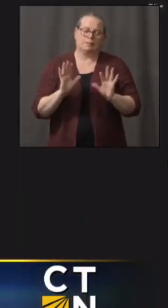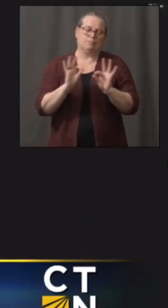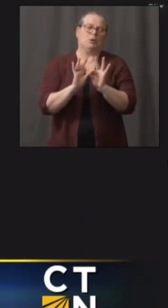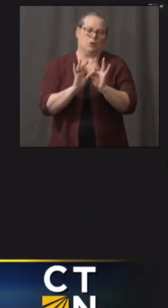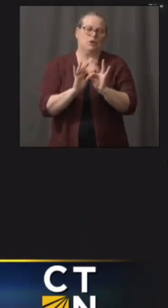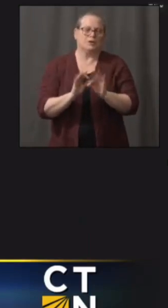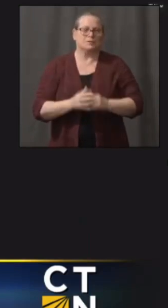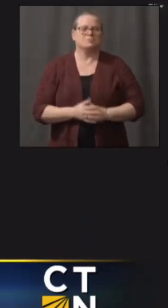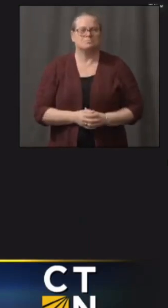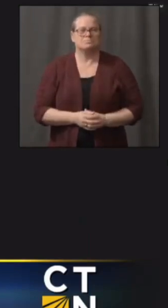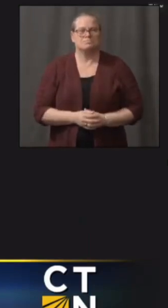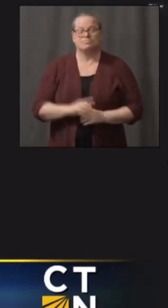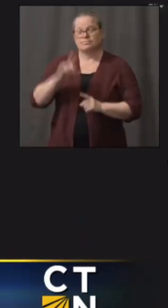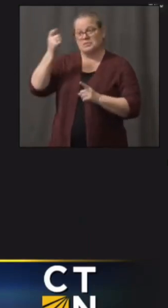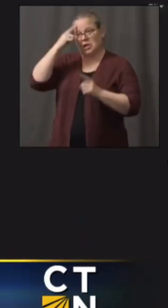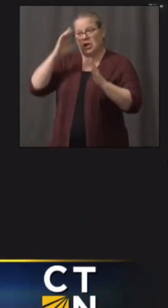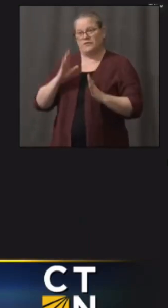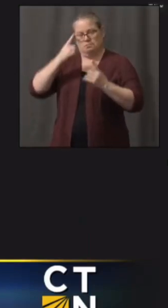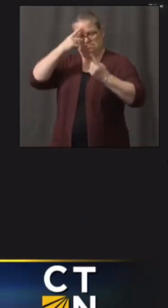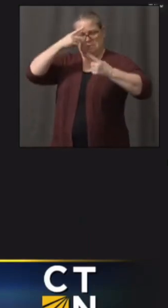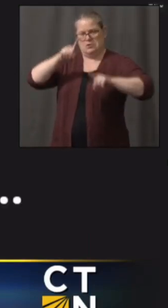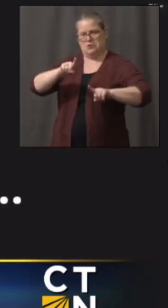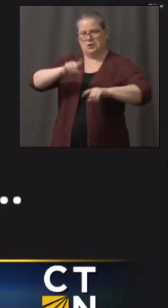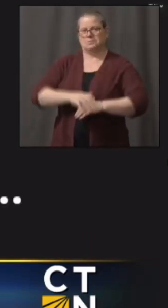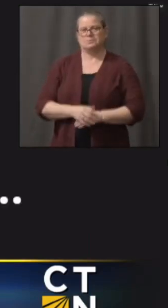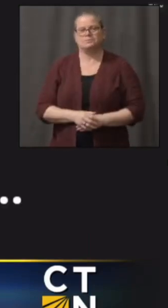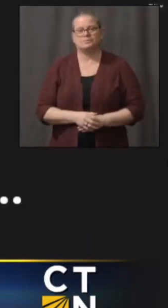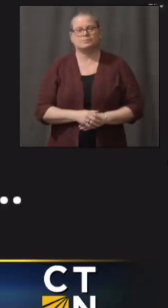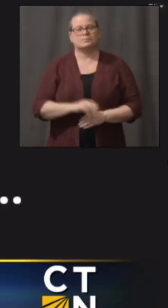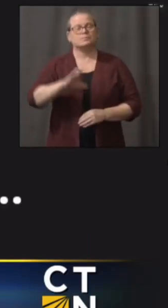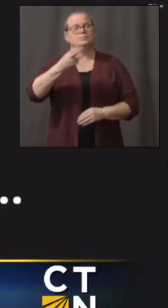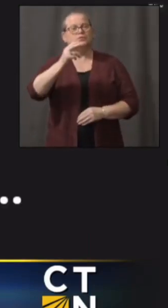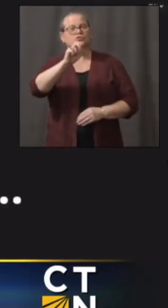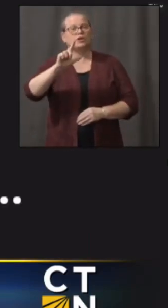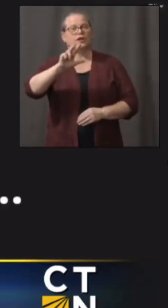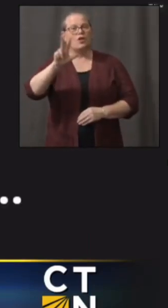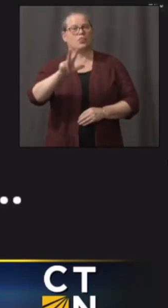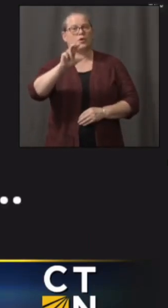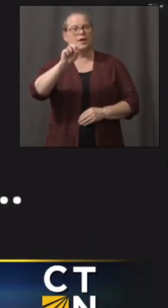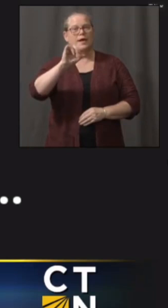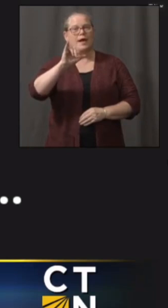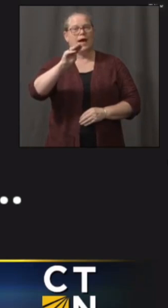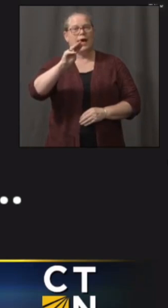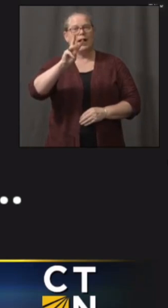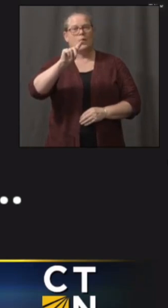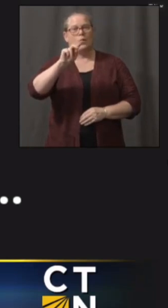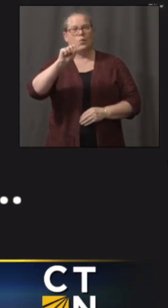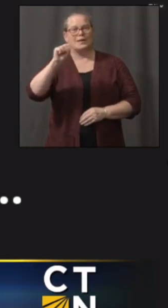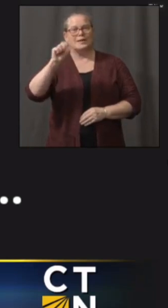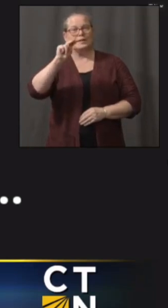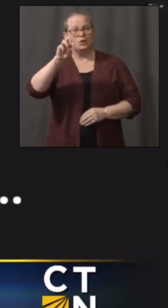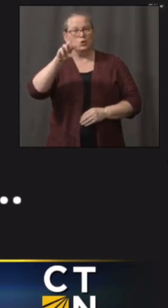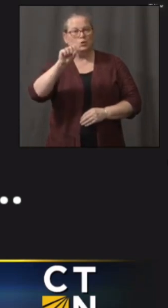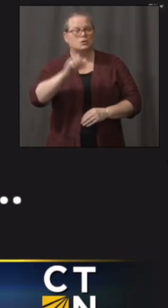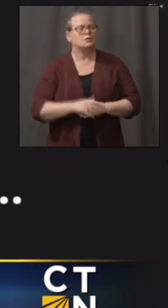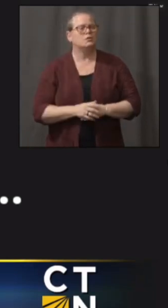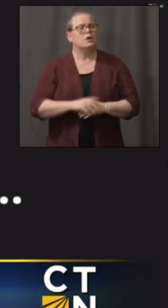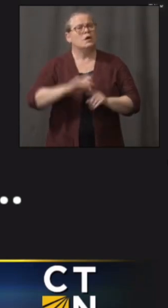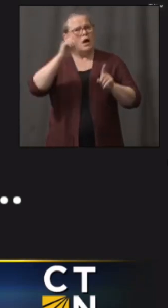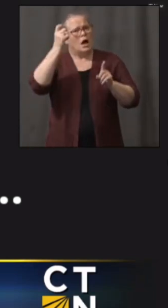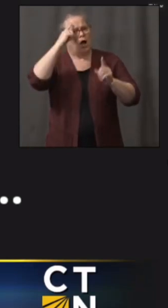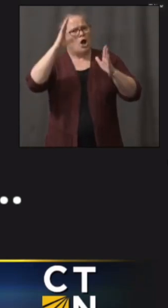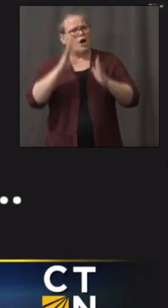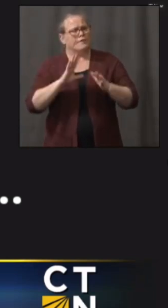Channel 3 Eyewitness News. Yes, Governor, actually just kind of following up on that Thanksgiving question, AAA released a survey. It